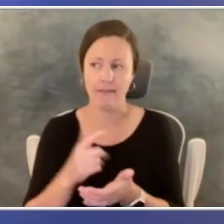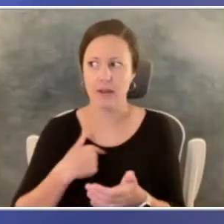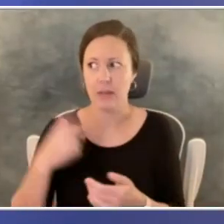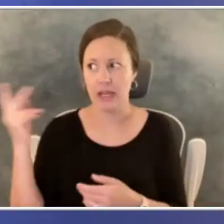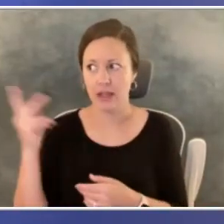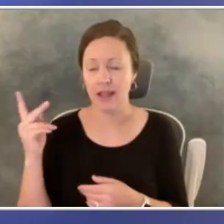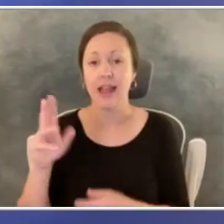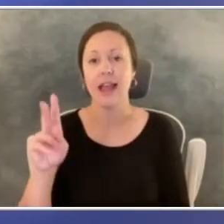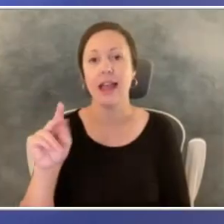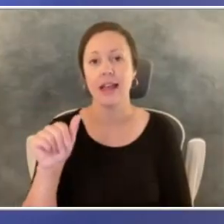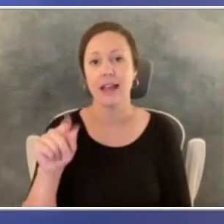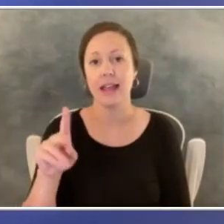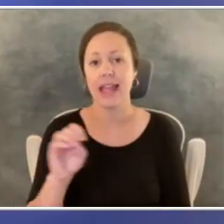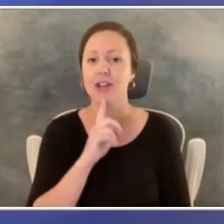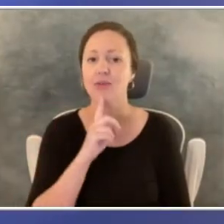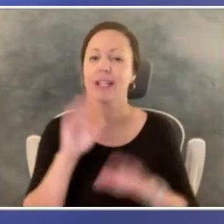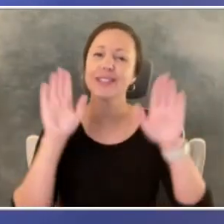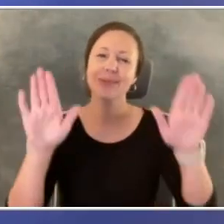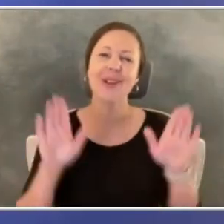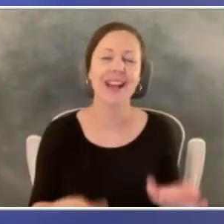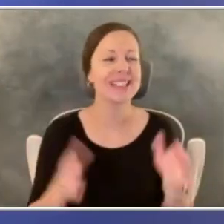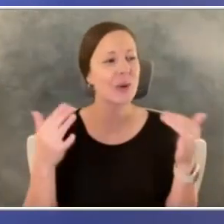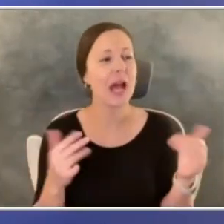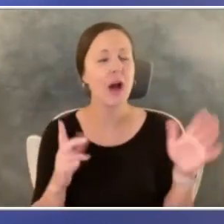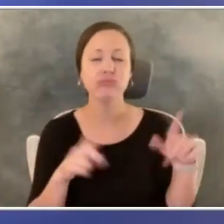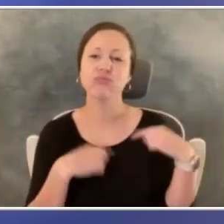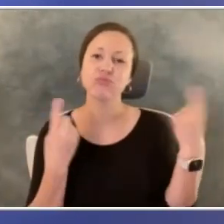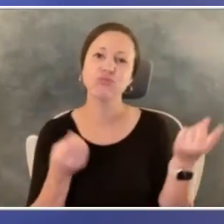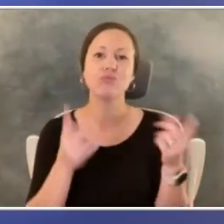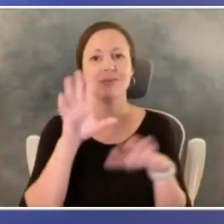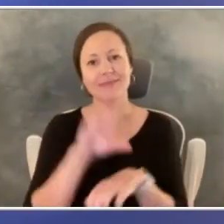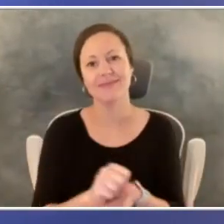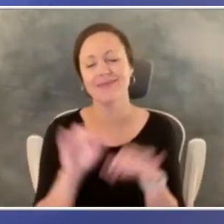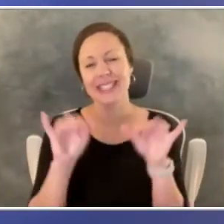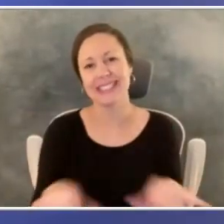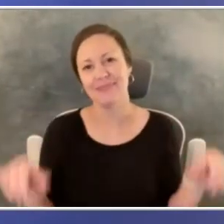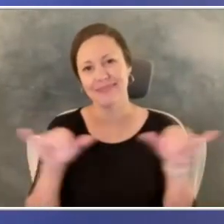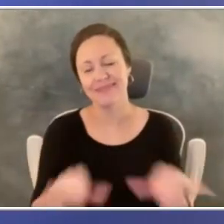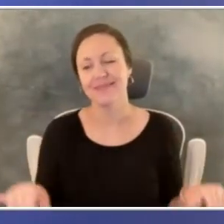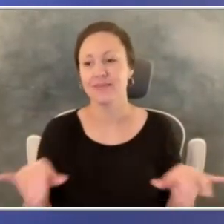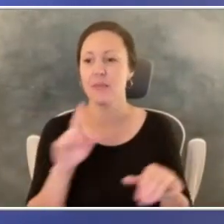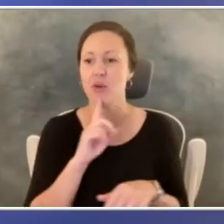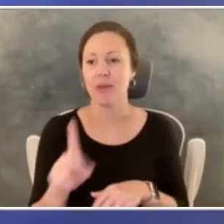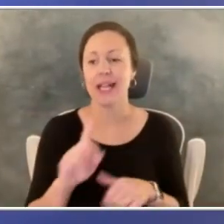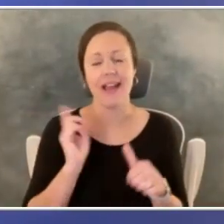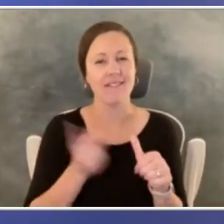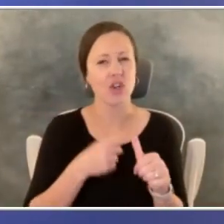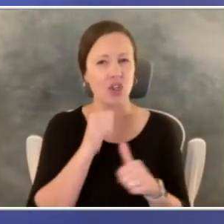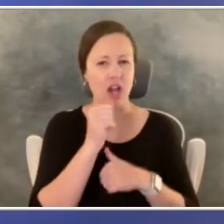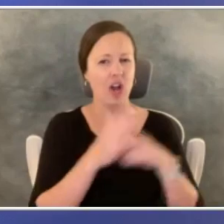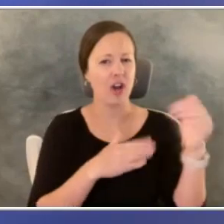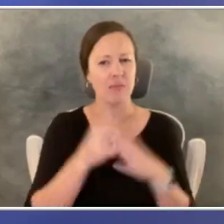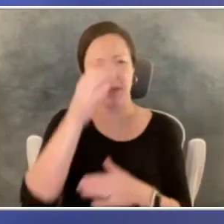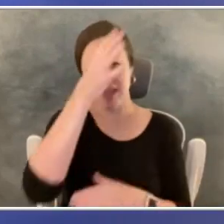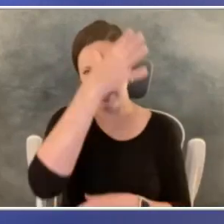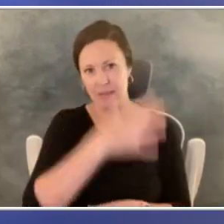old hat when I see Katie, very open. But yeah, it was uncomfortable, something a man normally doesn't talk